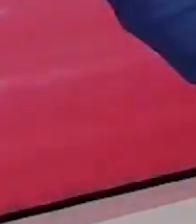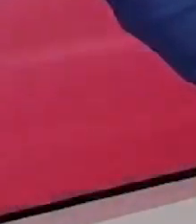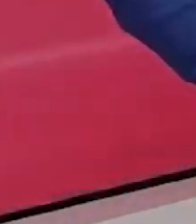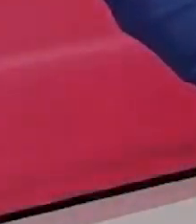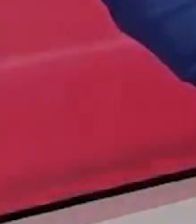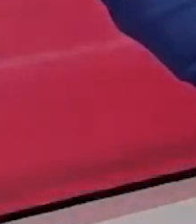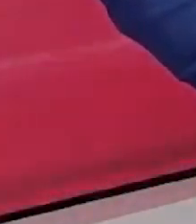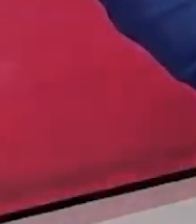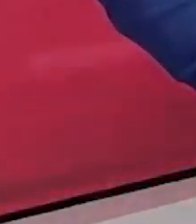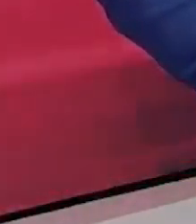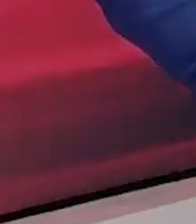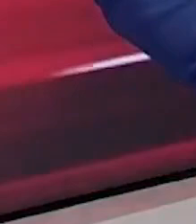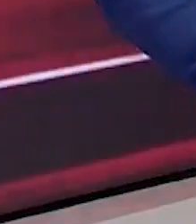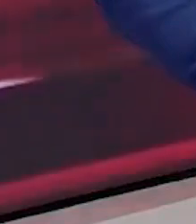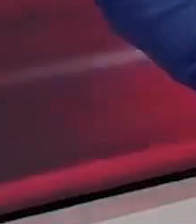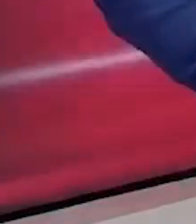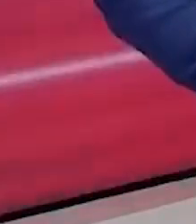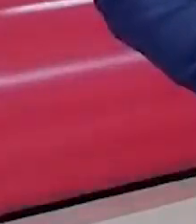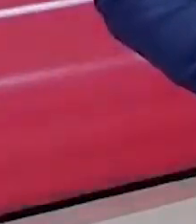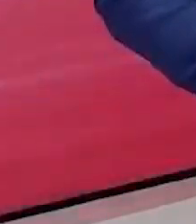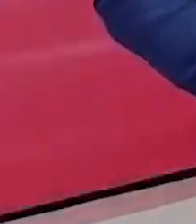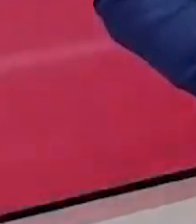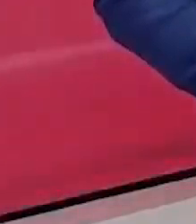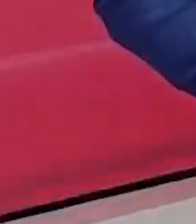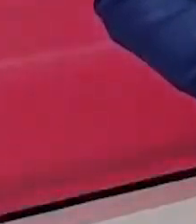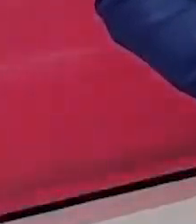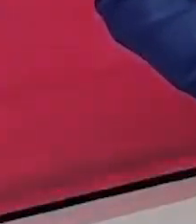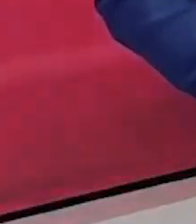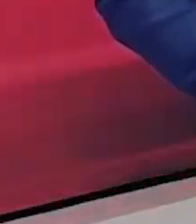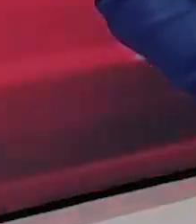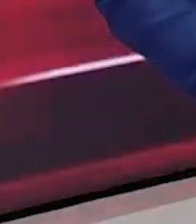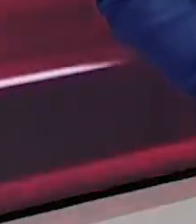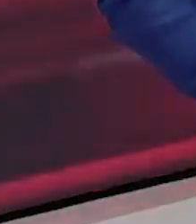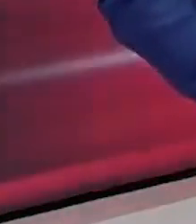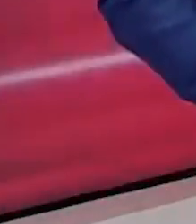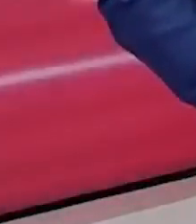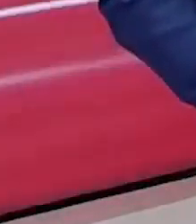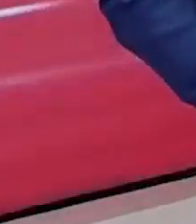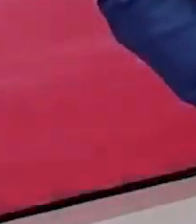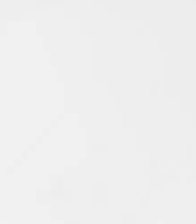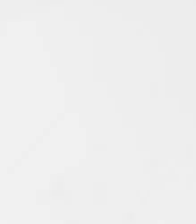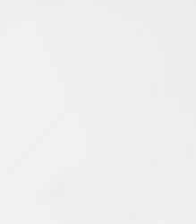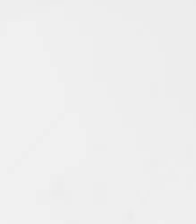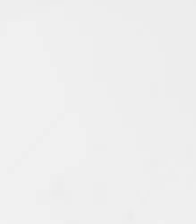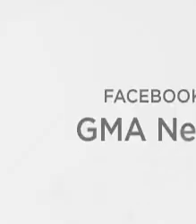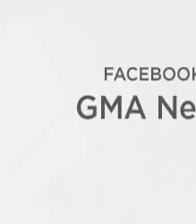abroad, samahan nyo kami sa GMA Pinoy TV at sa www.gmanews.tv.